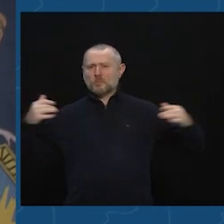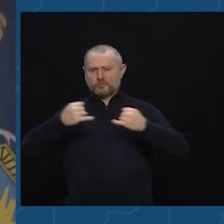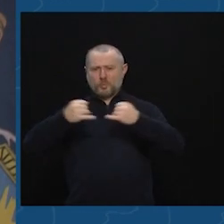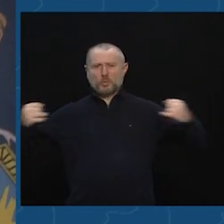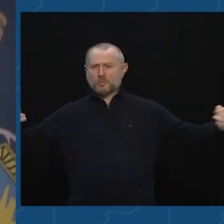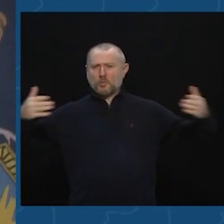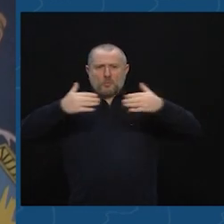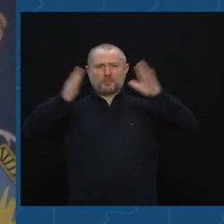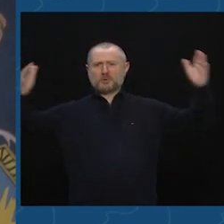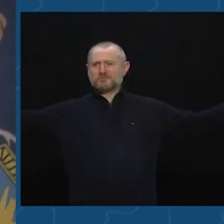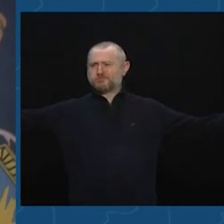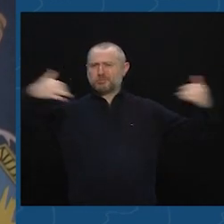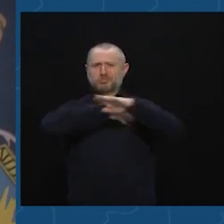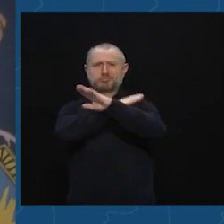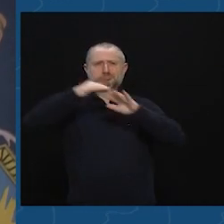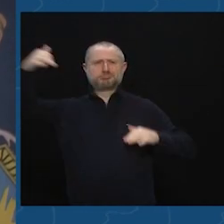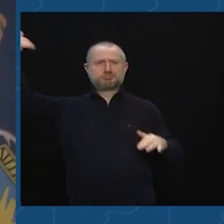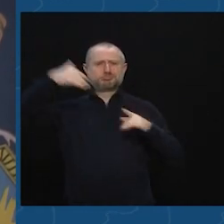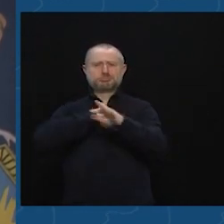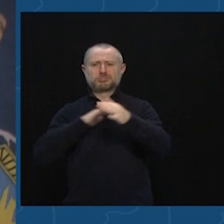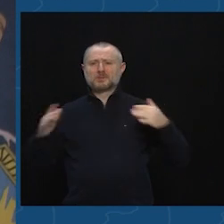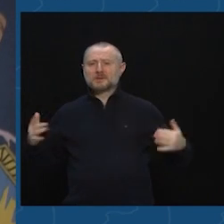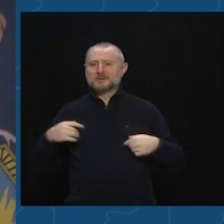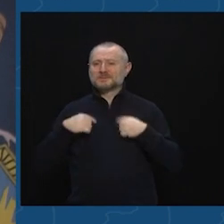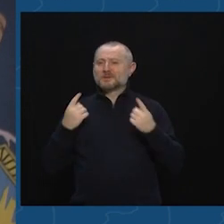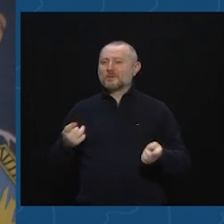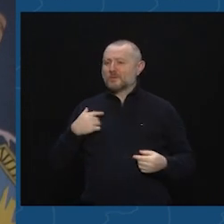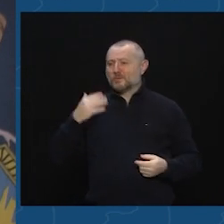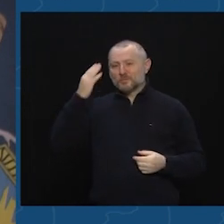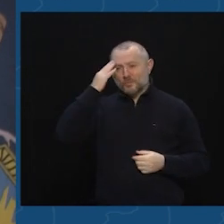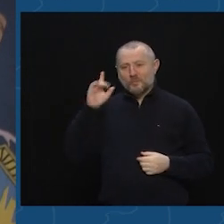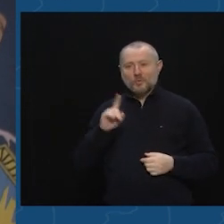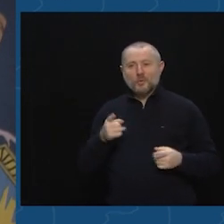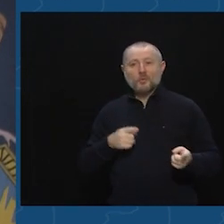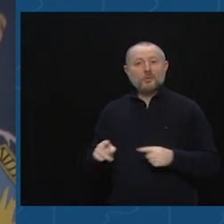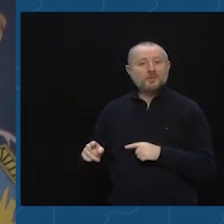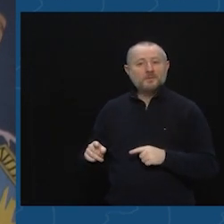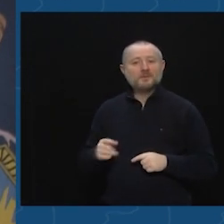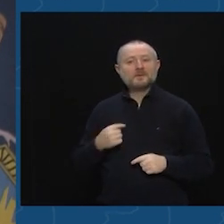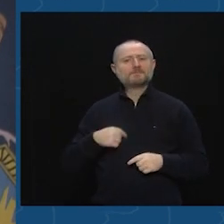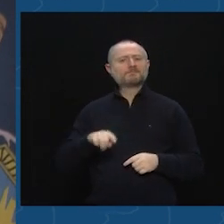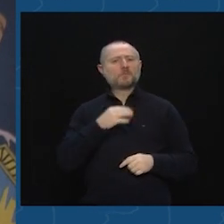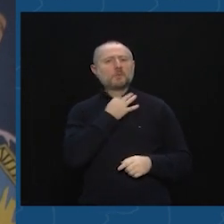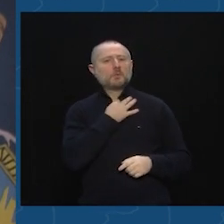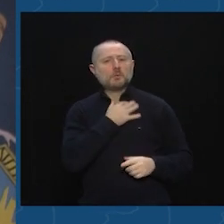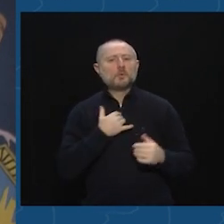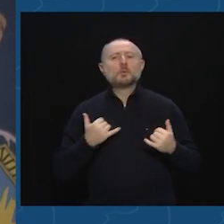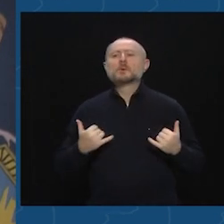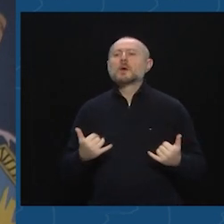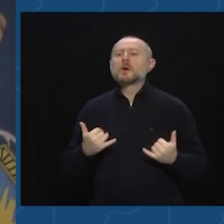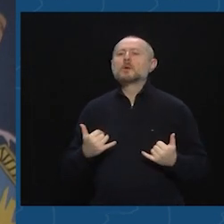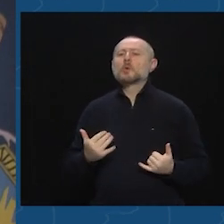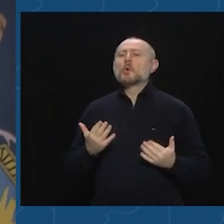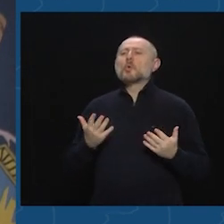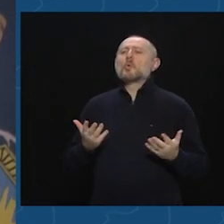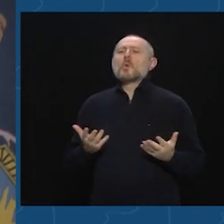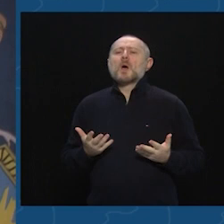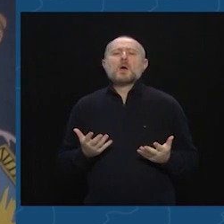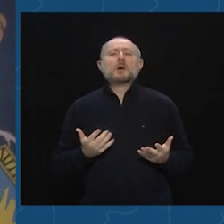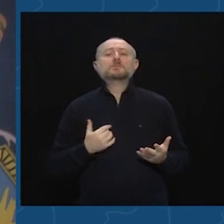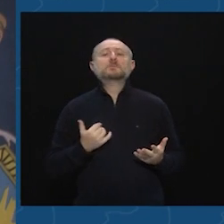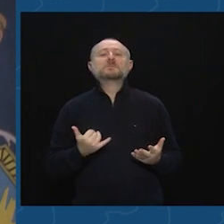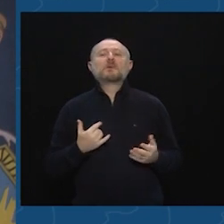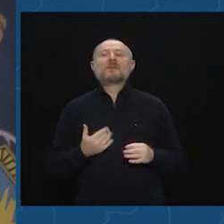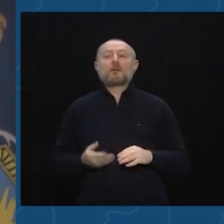has been going on, but now it has been exacerbated. I want to know why. Why now more than before are we seeing this increase? What is going on in those